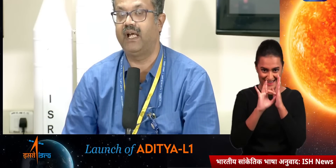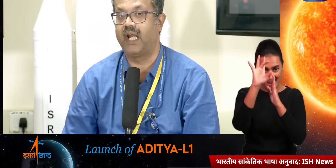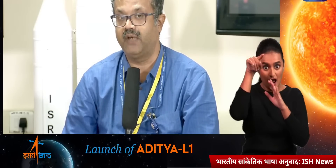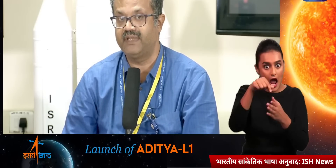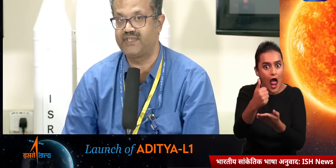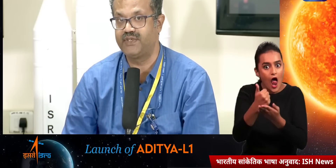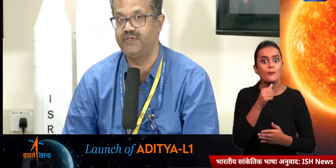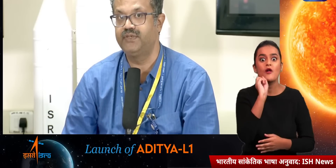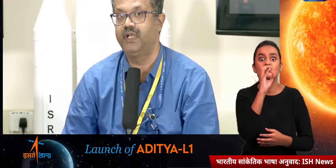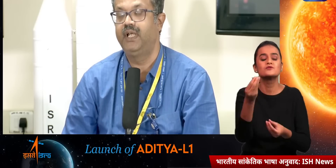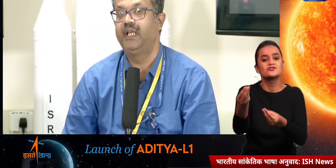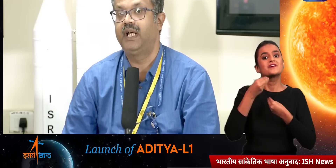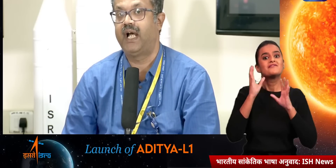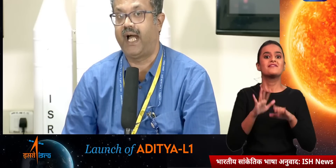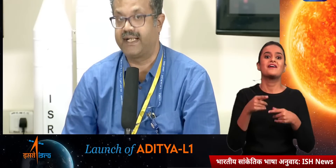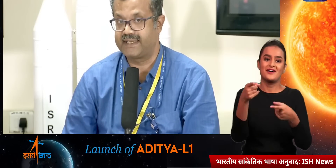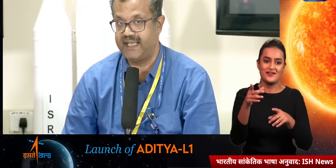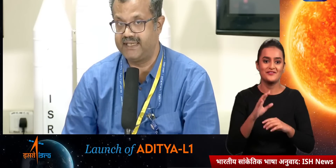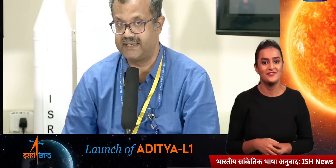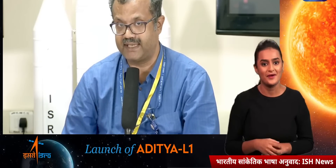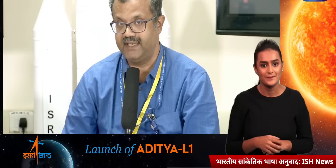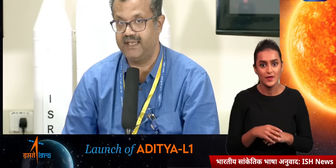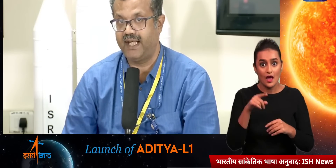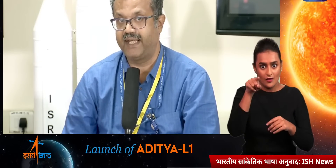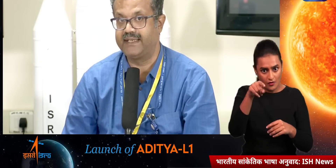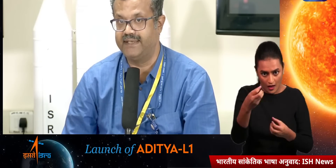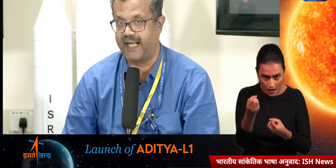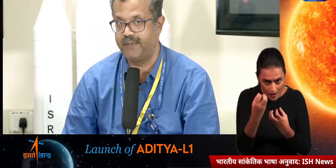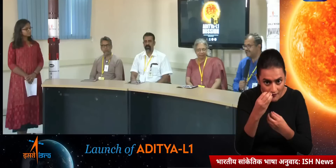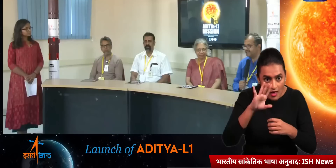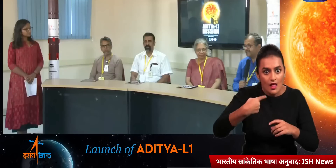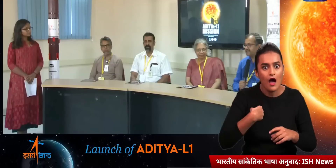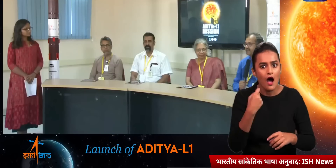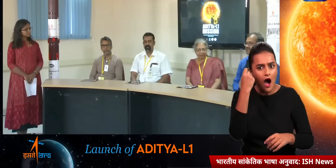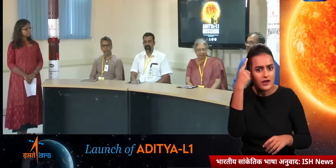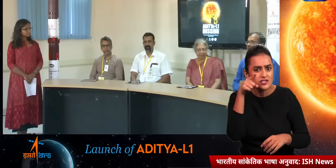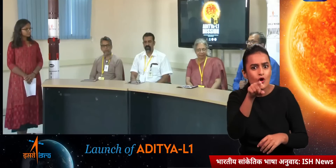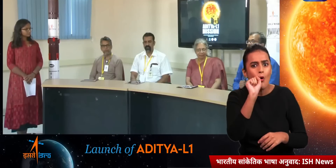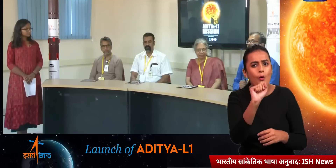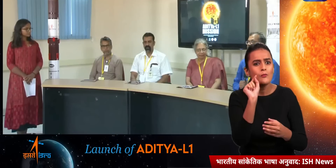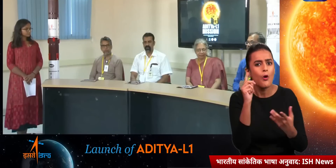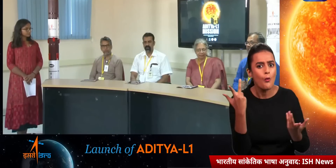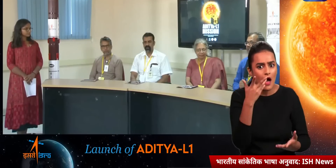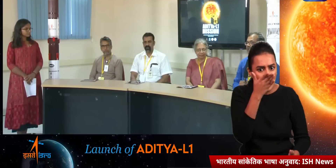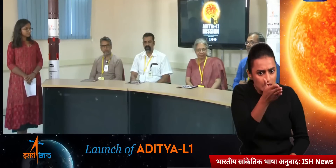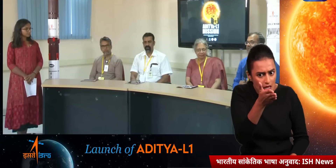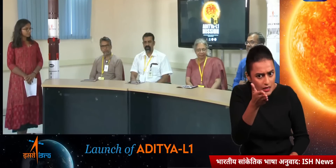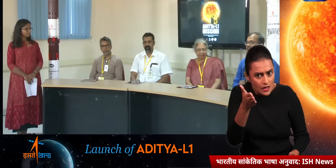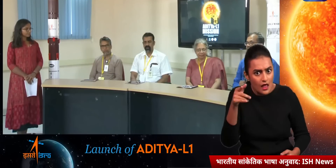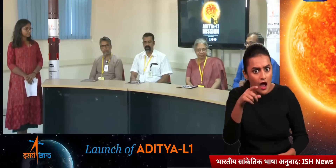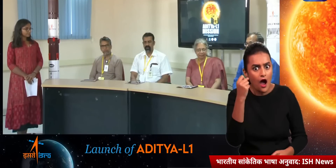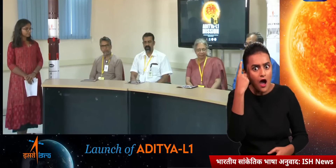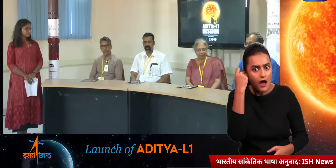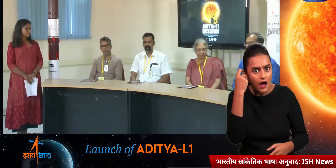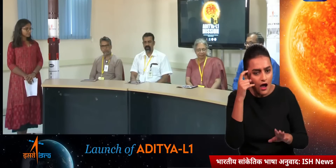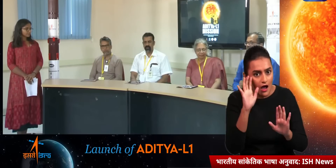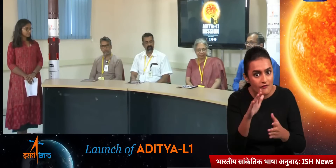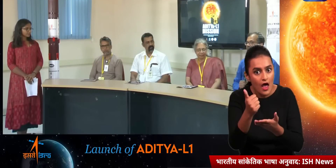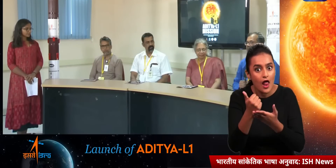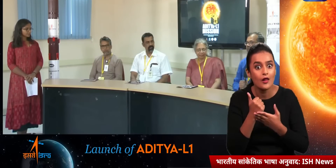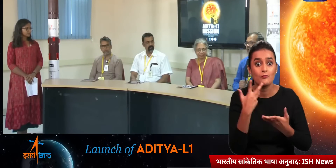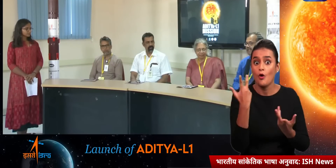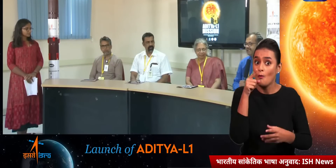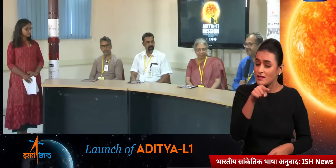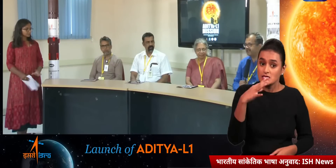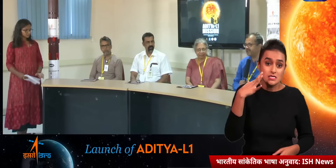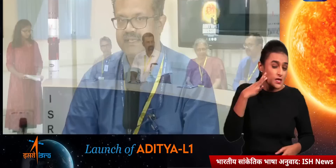will allow us to understand the sun, its dynamics, as well as the inner heliosphere, which is an important element for